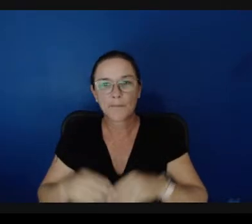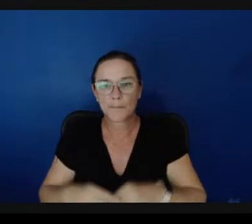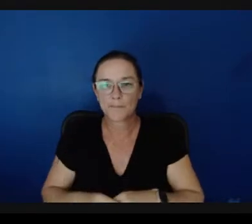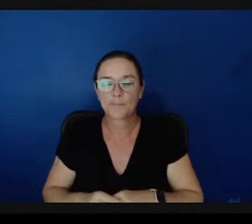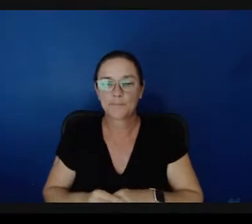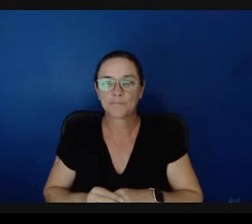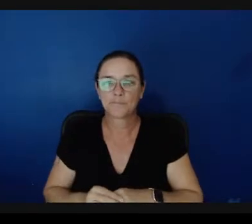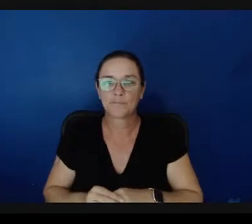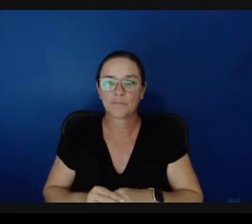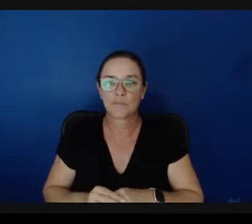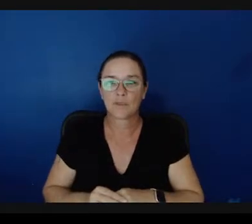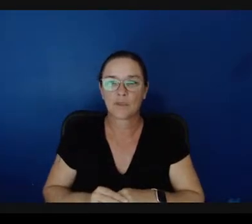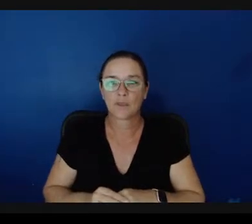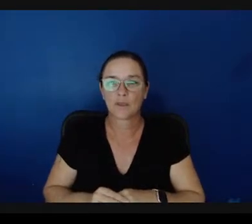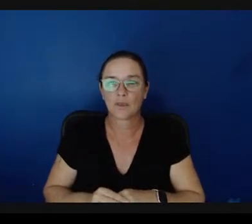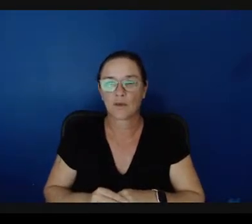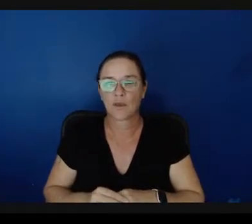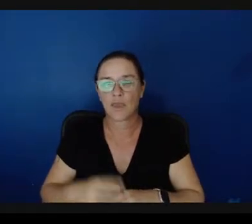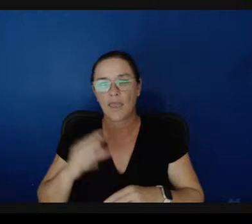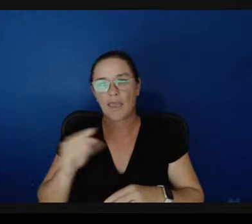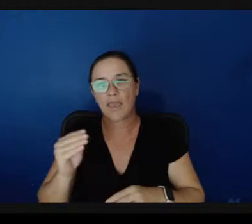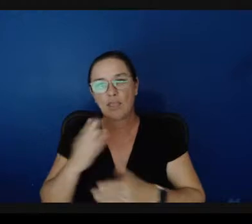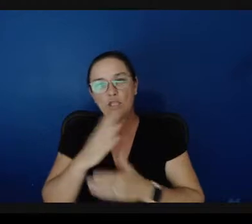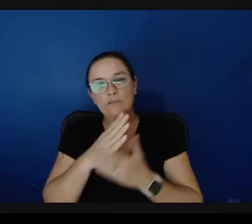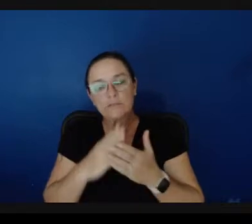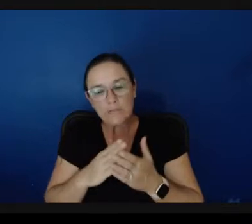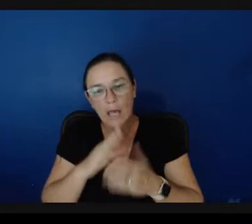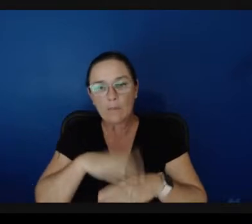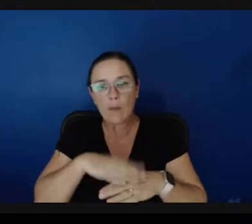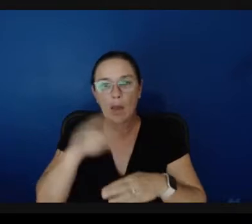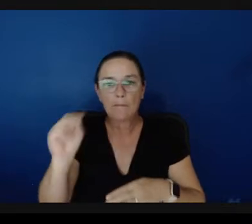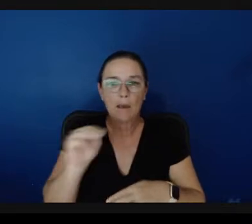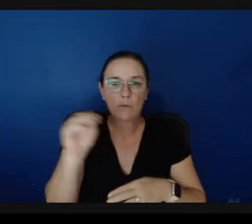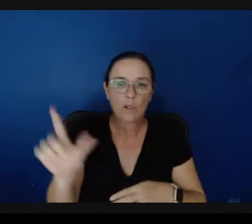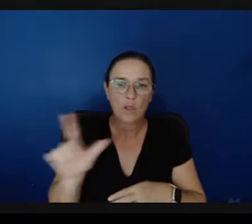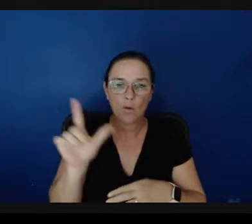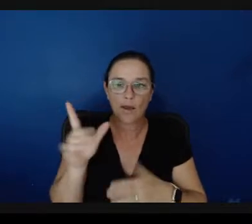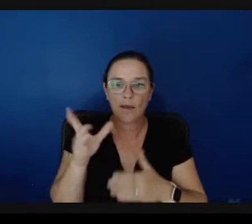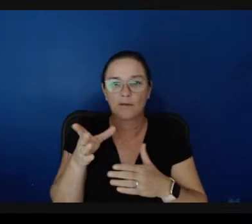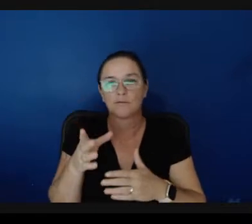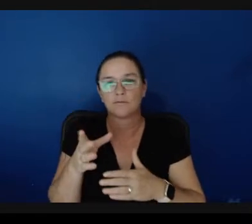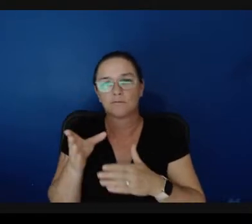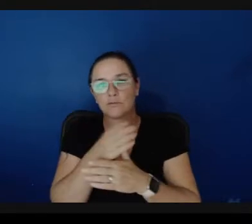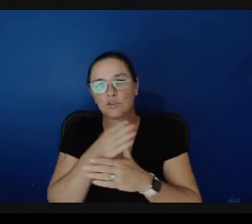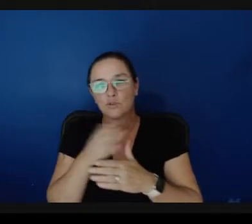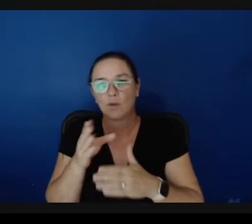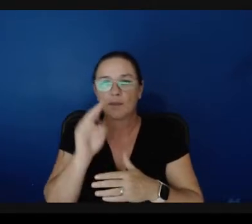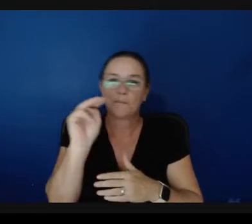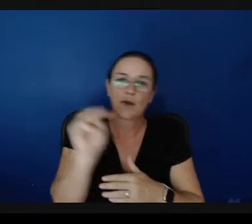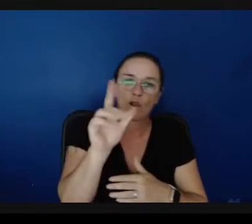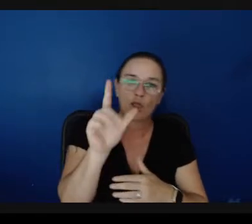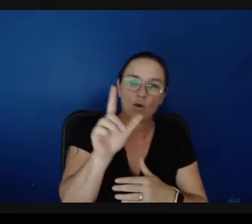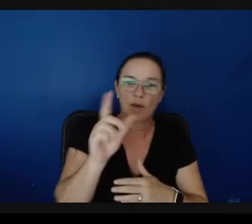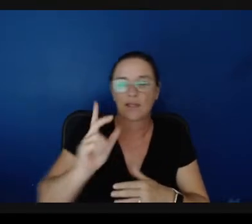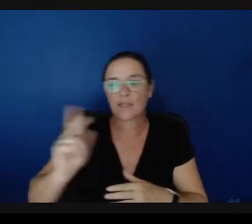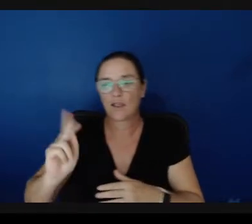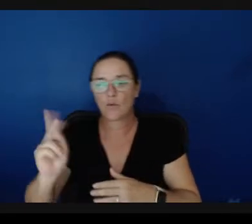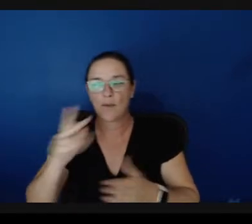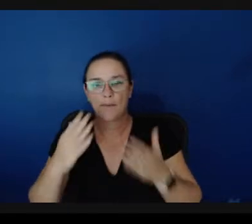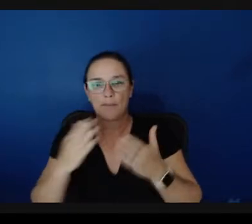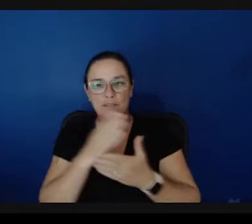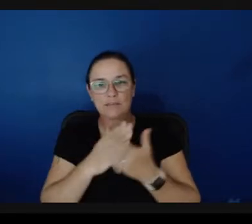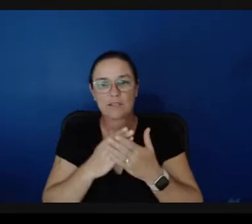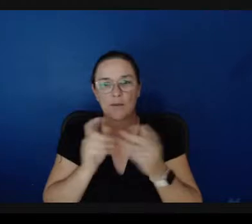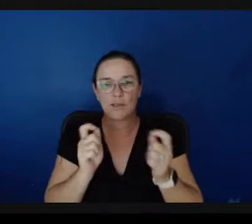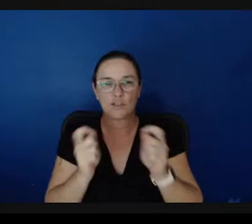with some error of detection there. And there has been some on Mauna Loa on the east flank between Mauna Loa and Kilauea, as perhaps there are some adjustments still ongoing there as volcanoes